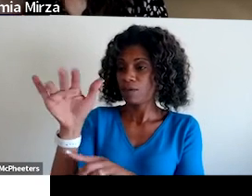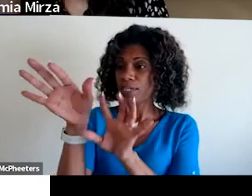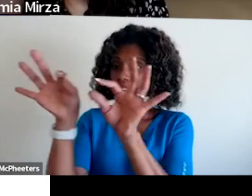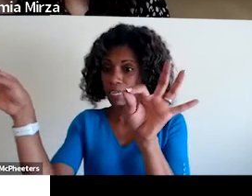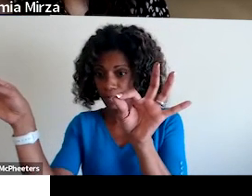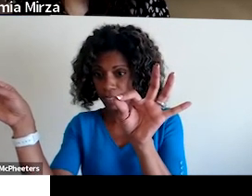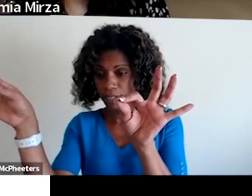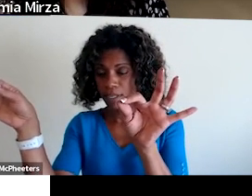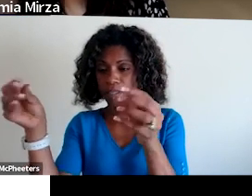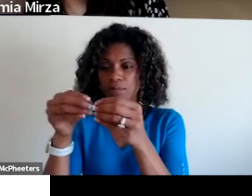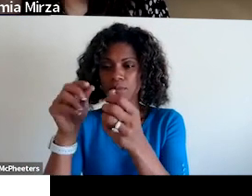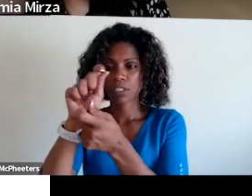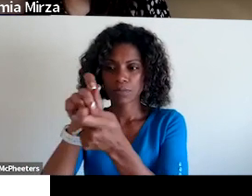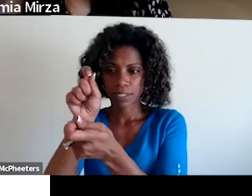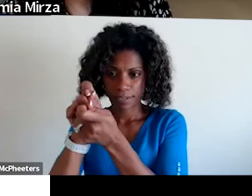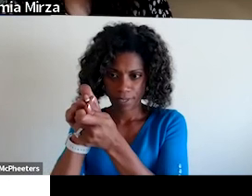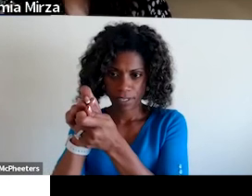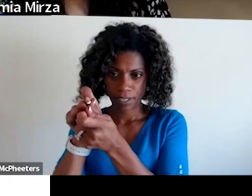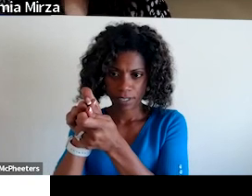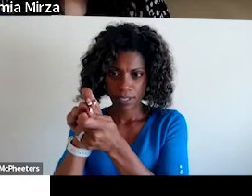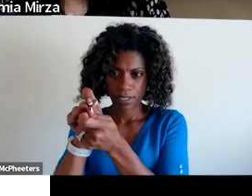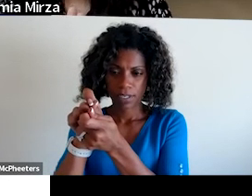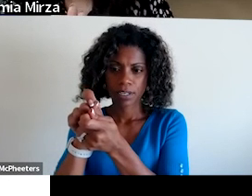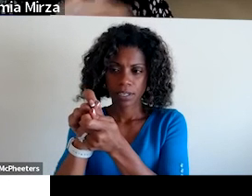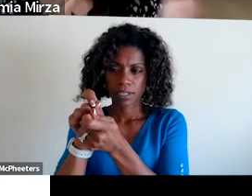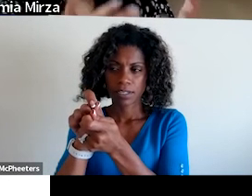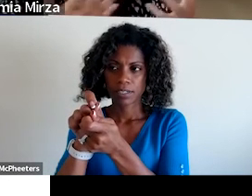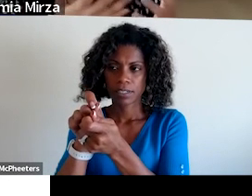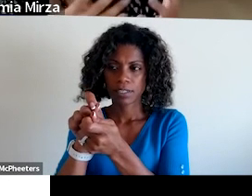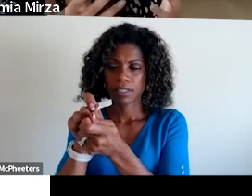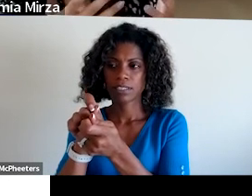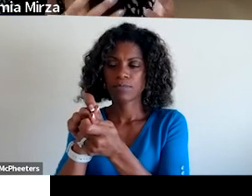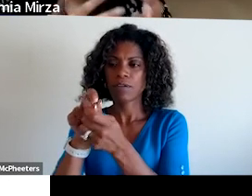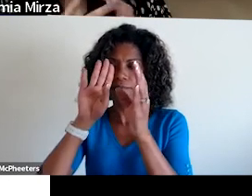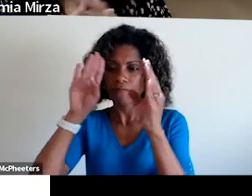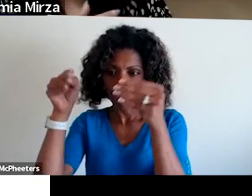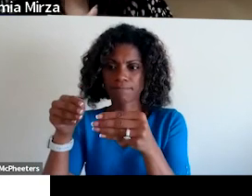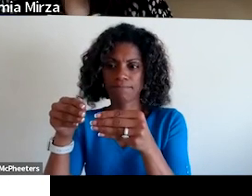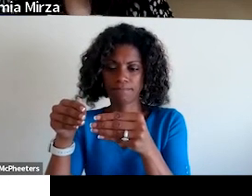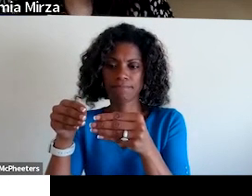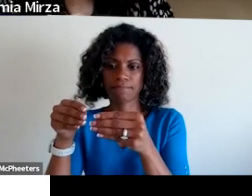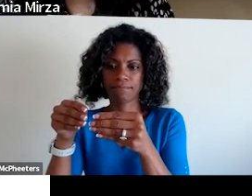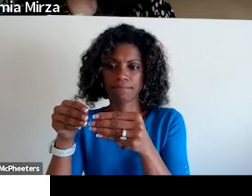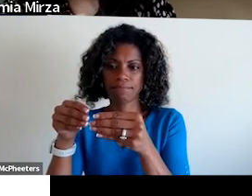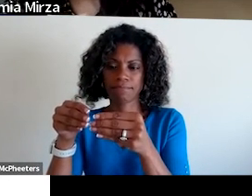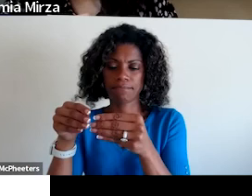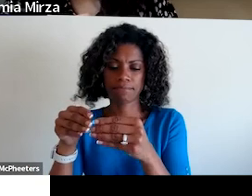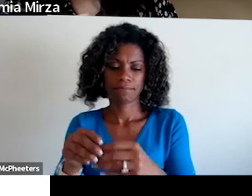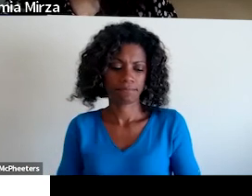more specific and is more nuanced than what you can fit into an organizational